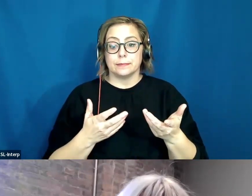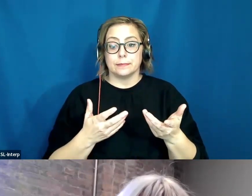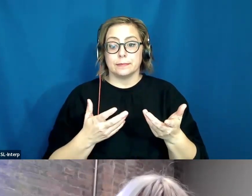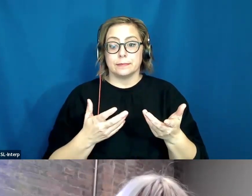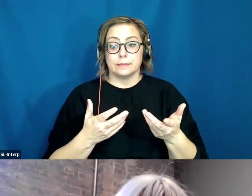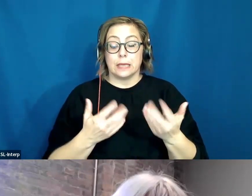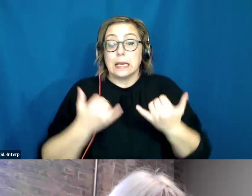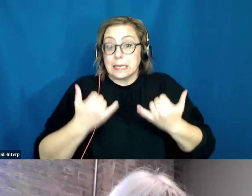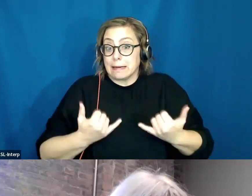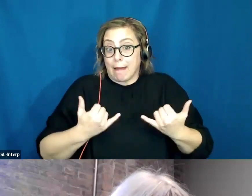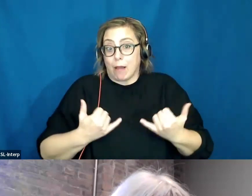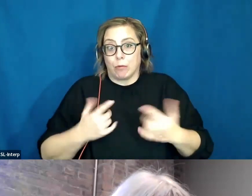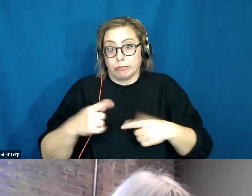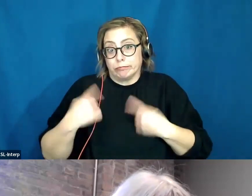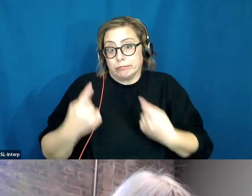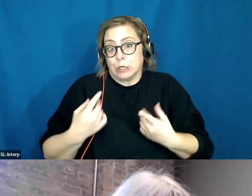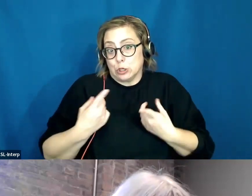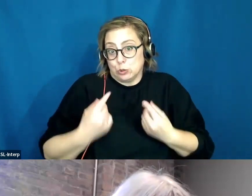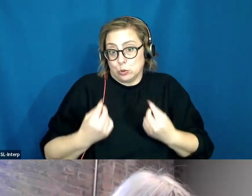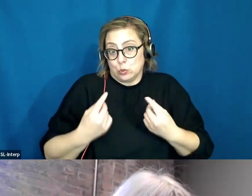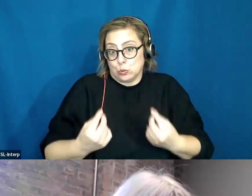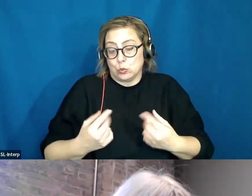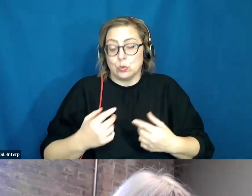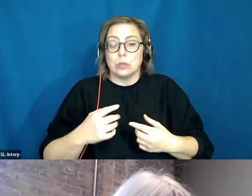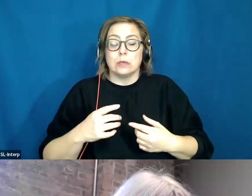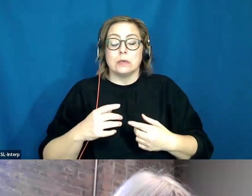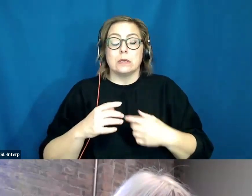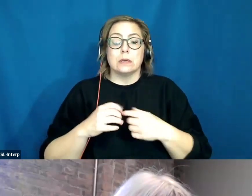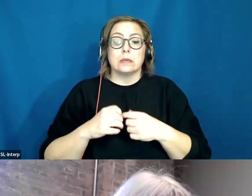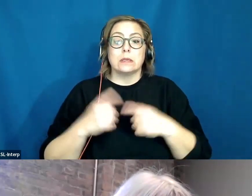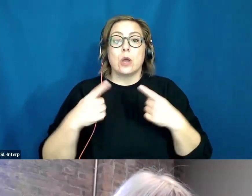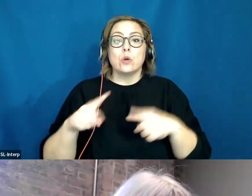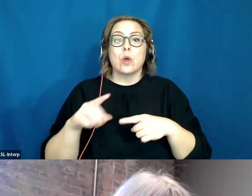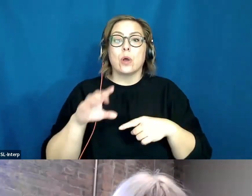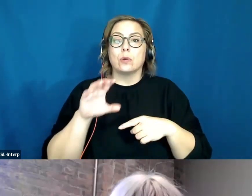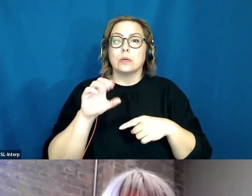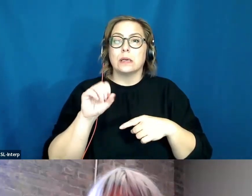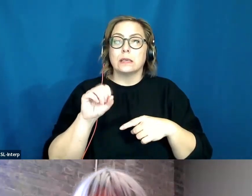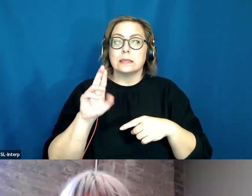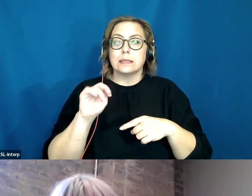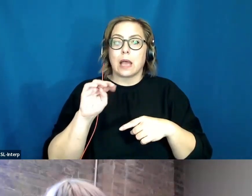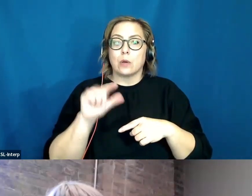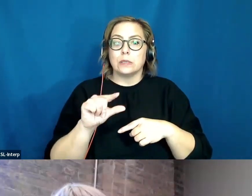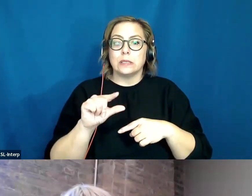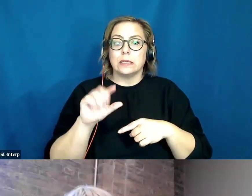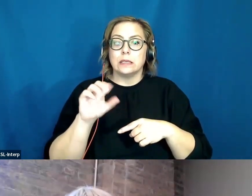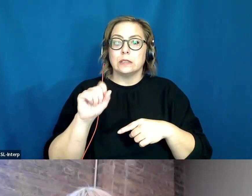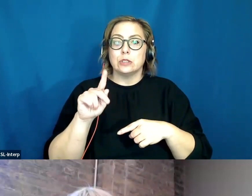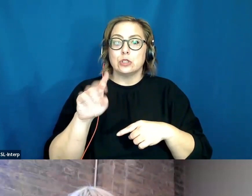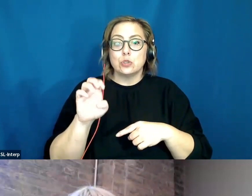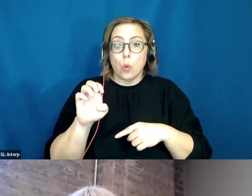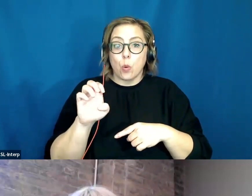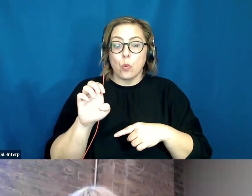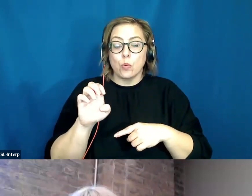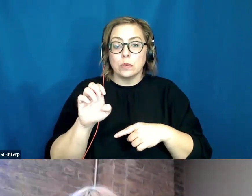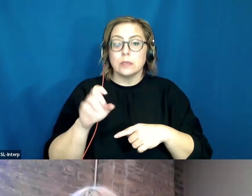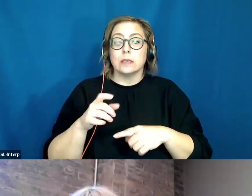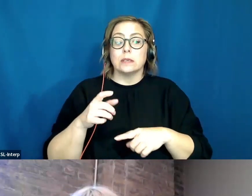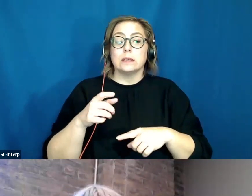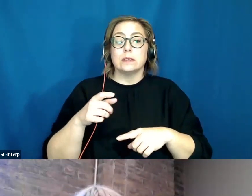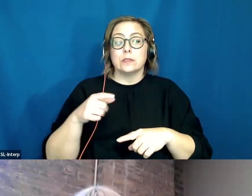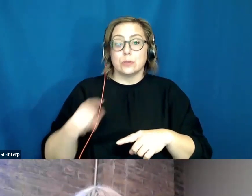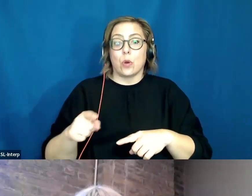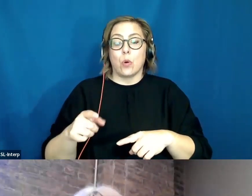currently what I've been doing for ceramic sculptures, I would go to Sounding Stone, and you can pay to sort of have